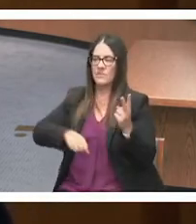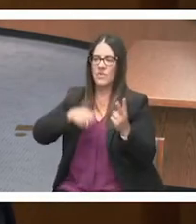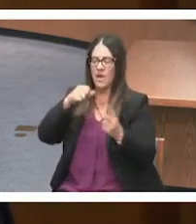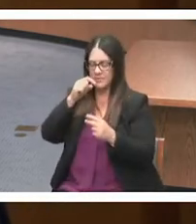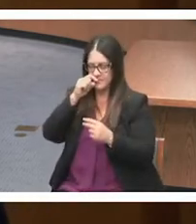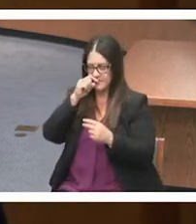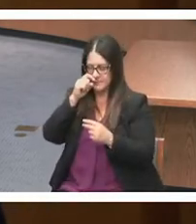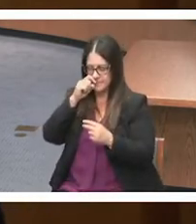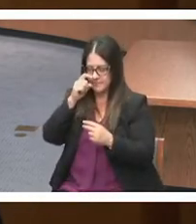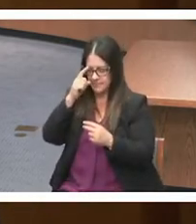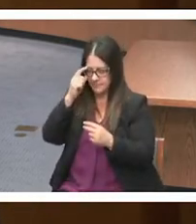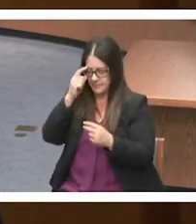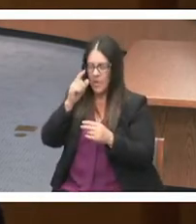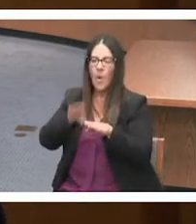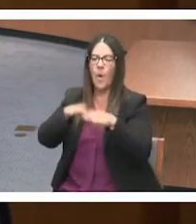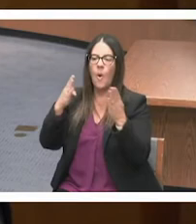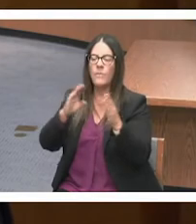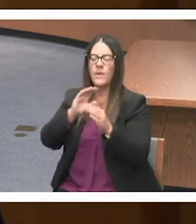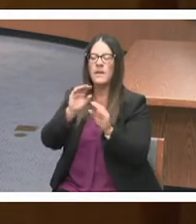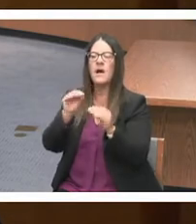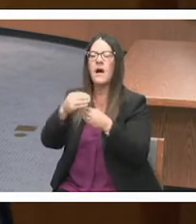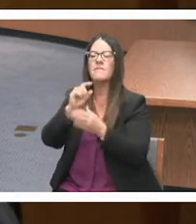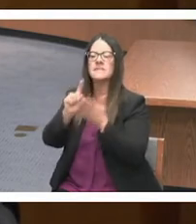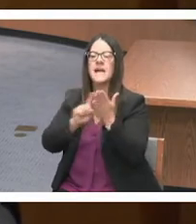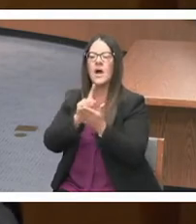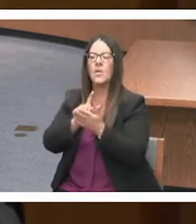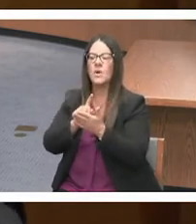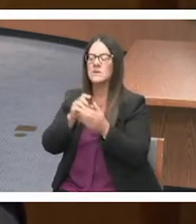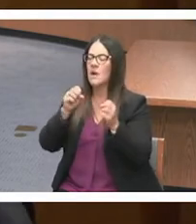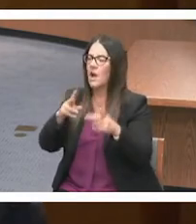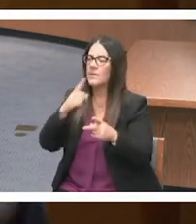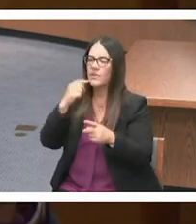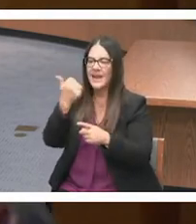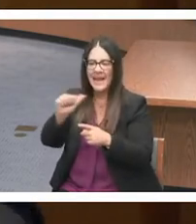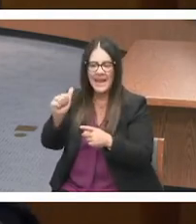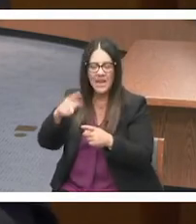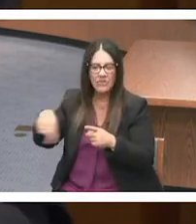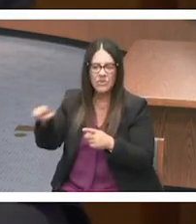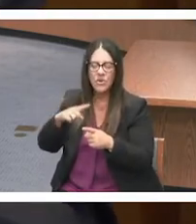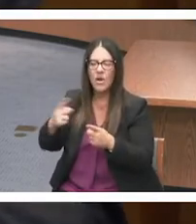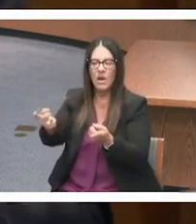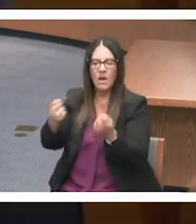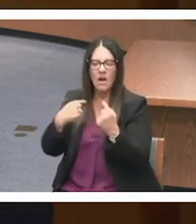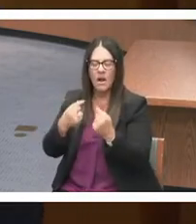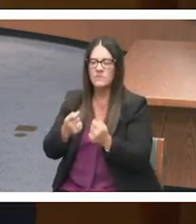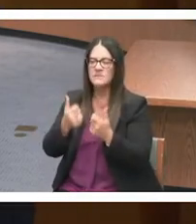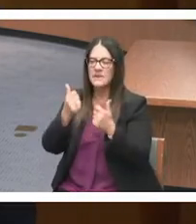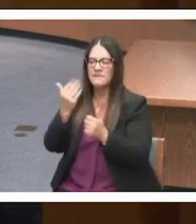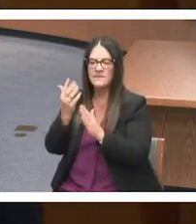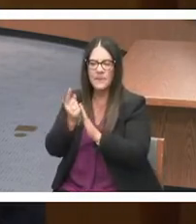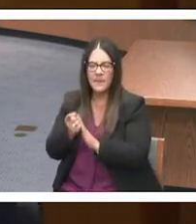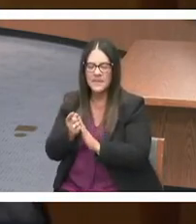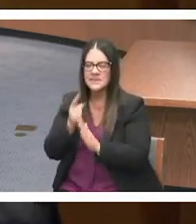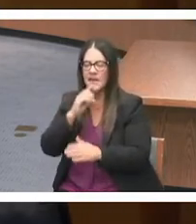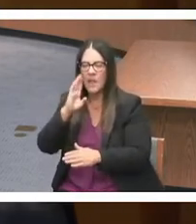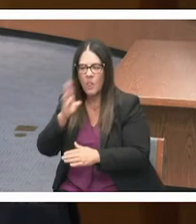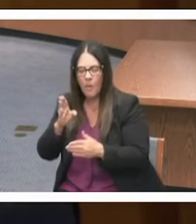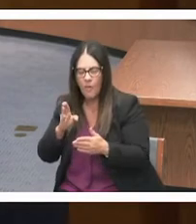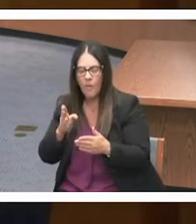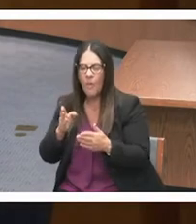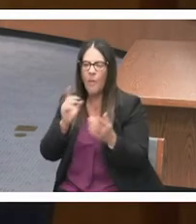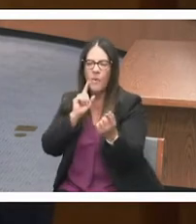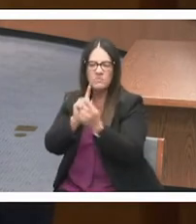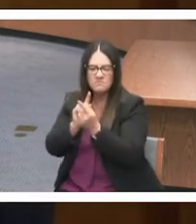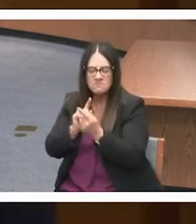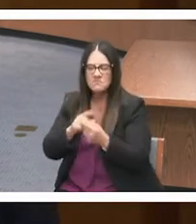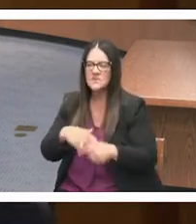is this open office hours. So it's an opportunity for anybody in the agency to come spend 15 minutes and either say hello,